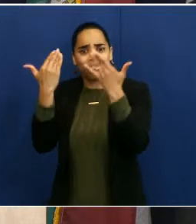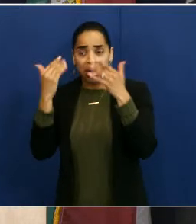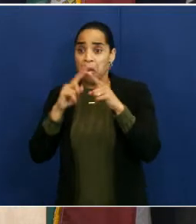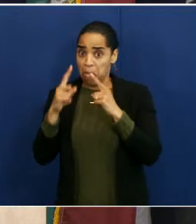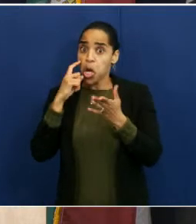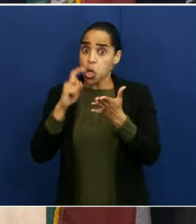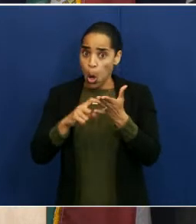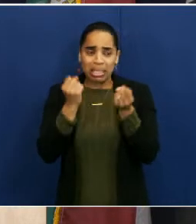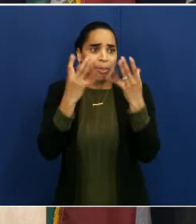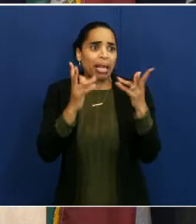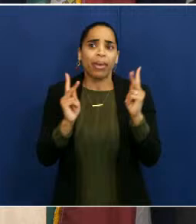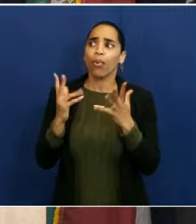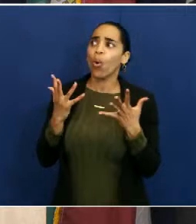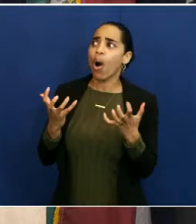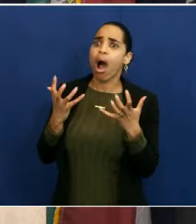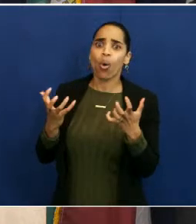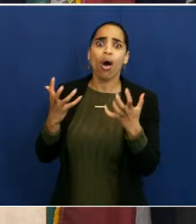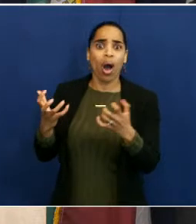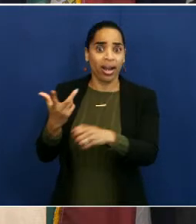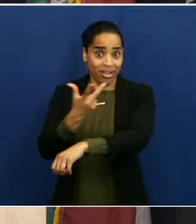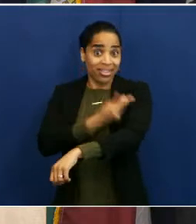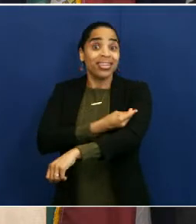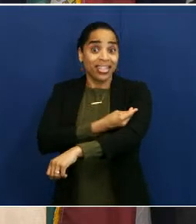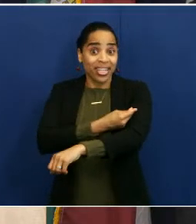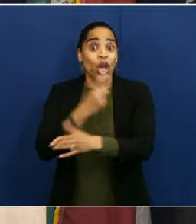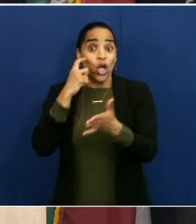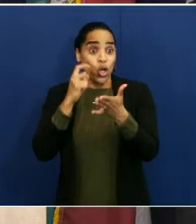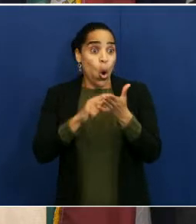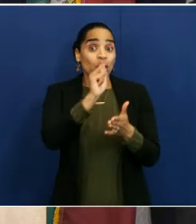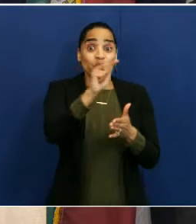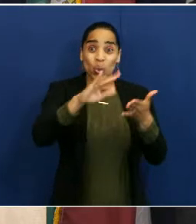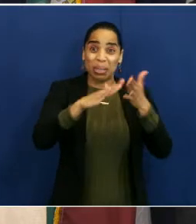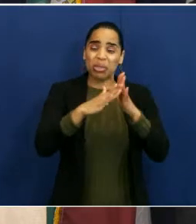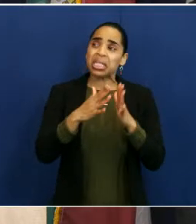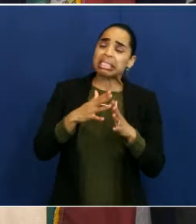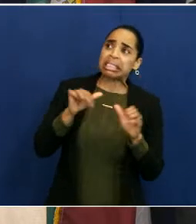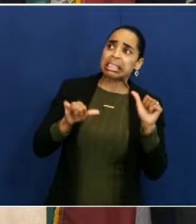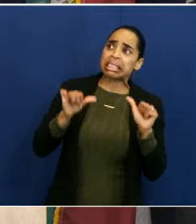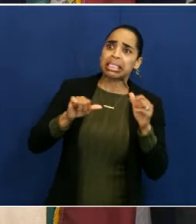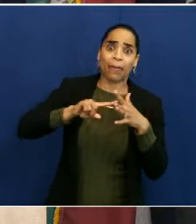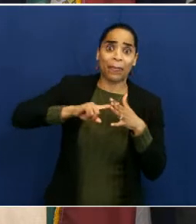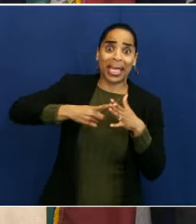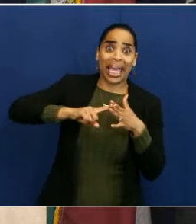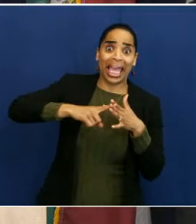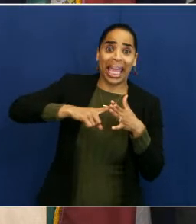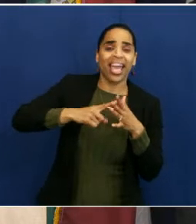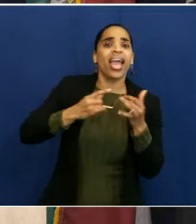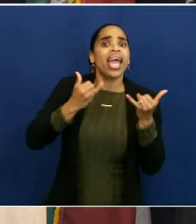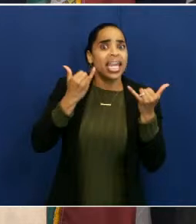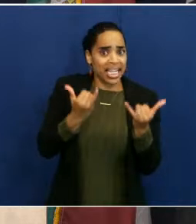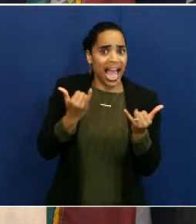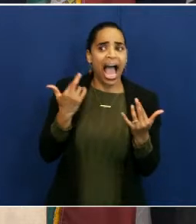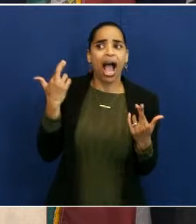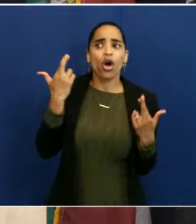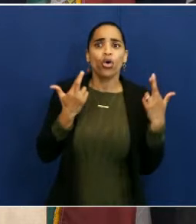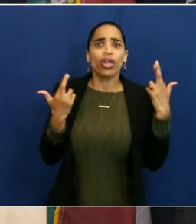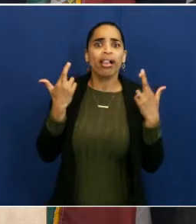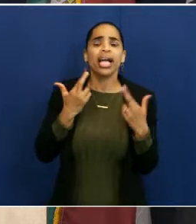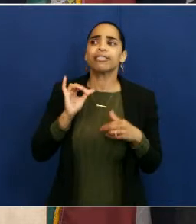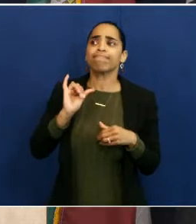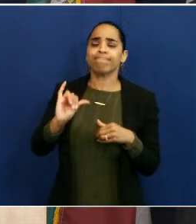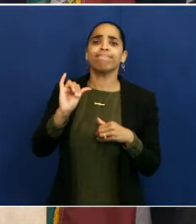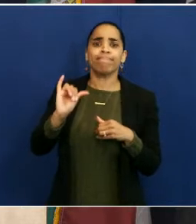tremendous demand. And I think when you look at the breakdown in equity areas, you continue to see a lot of those communities having really